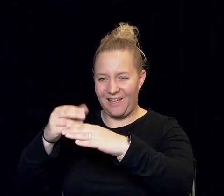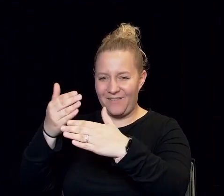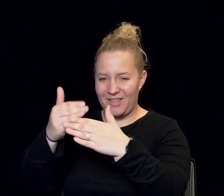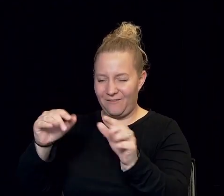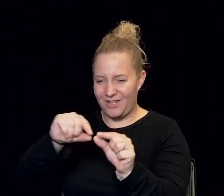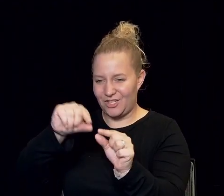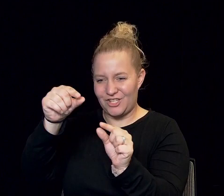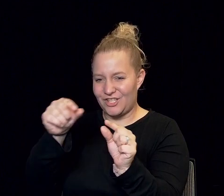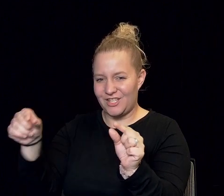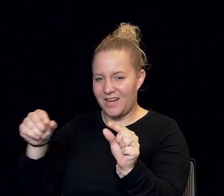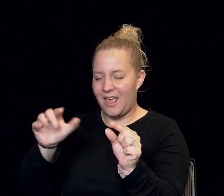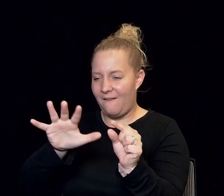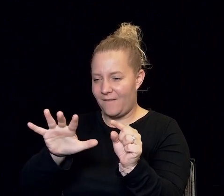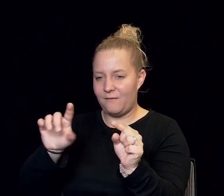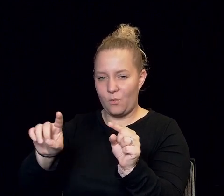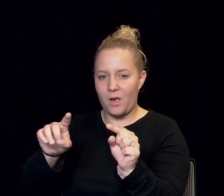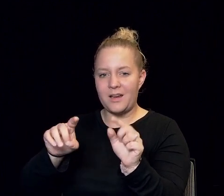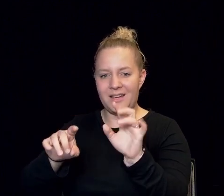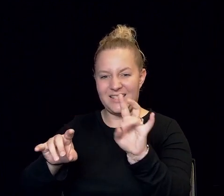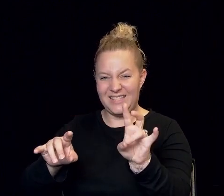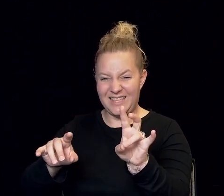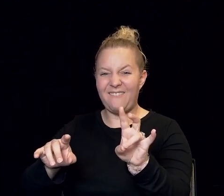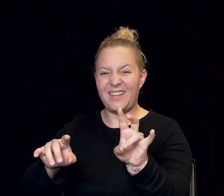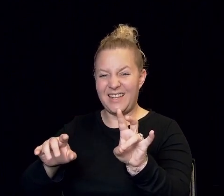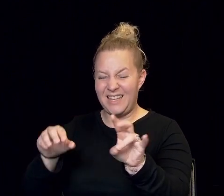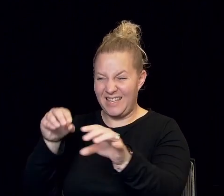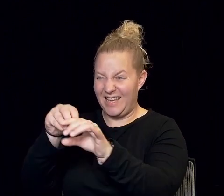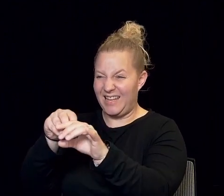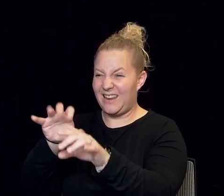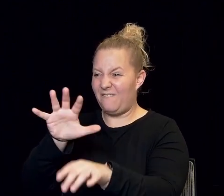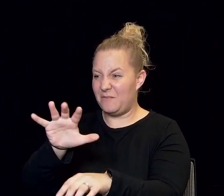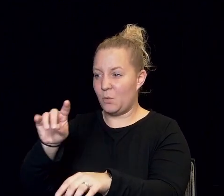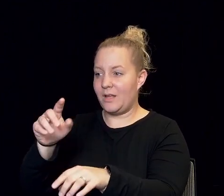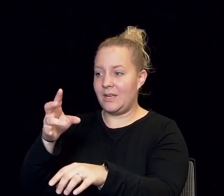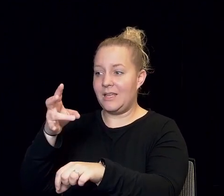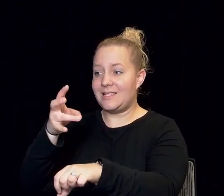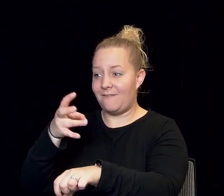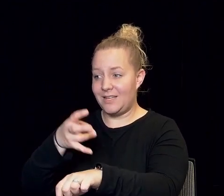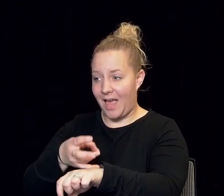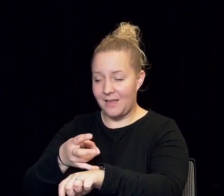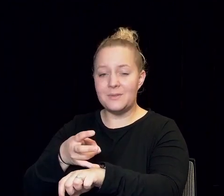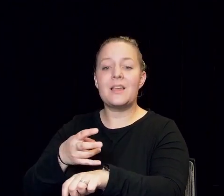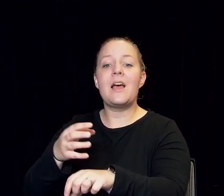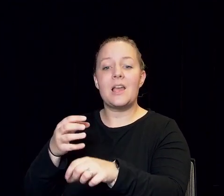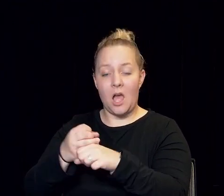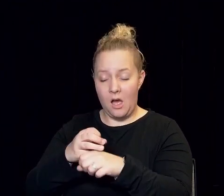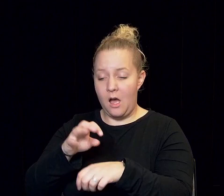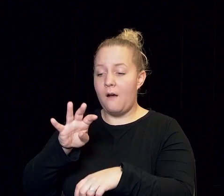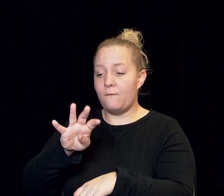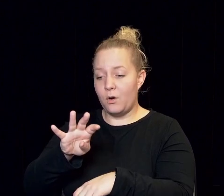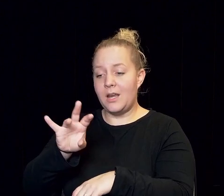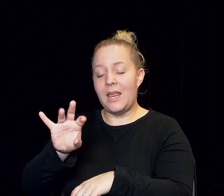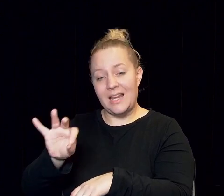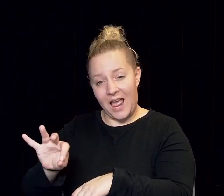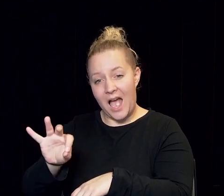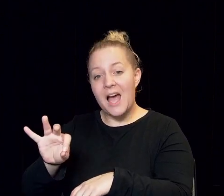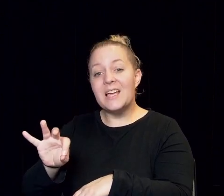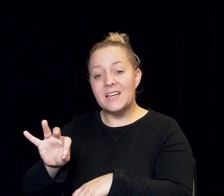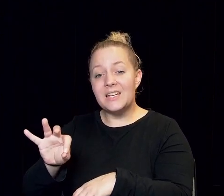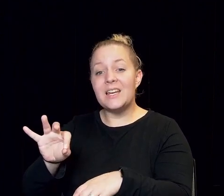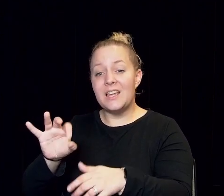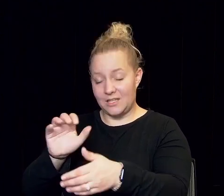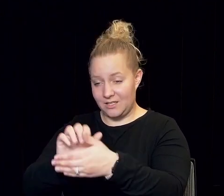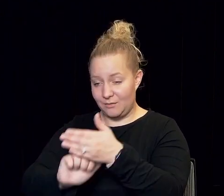7 goes into 51 7 times. I got 49. When I subtract it out, I get 2, which means that I got 7